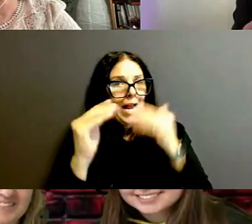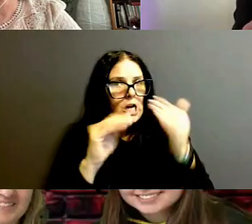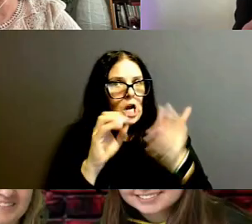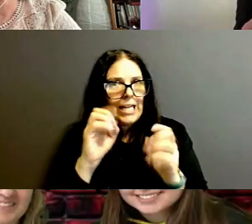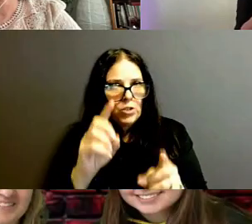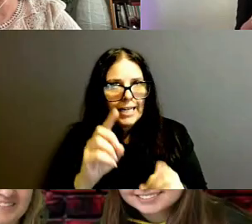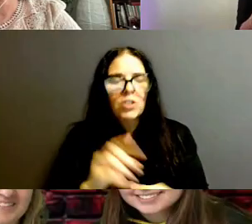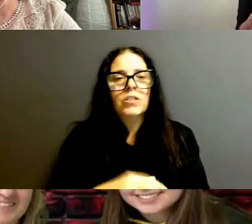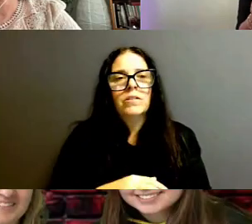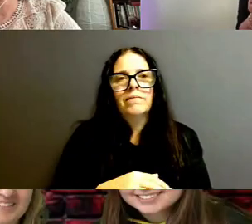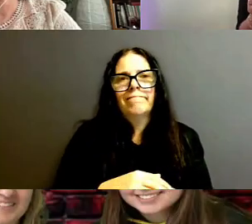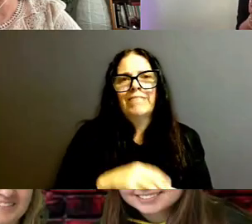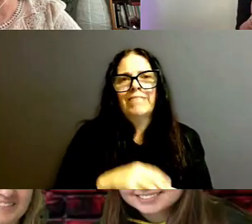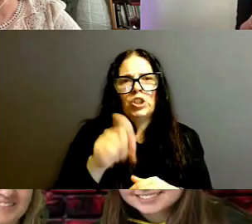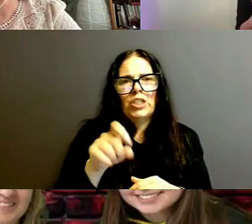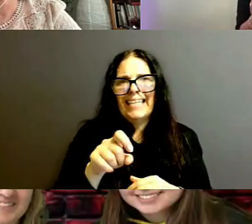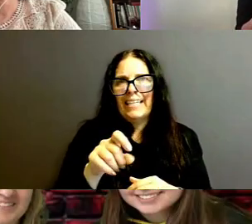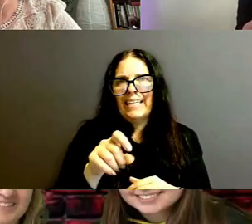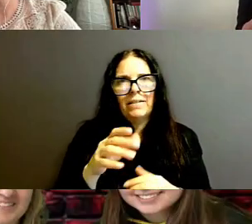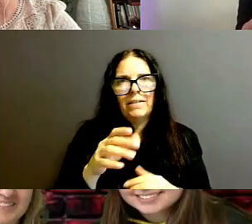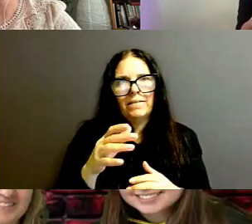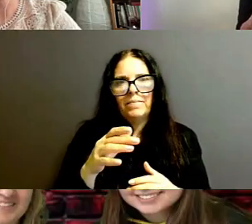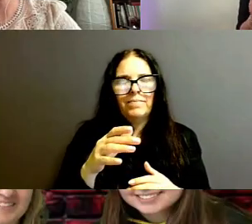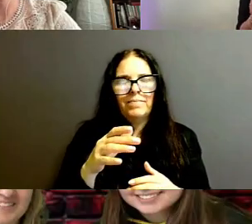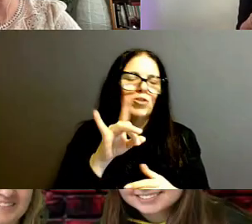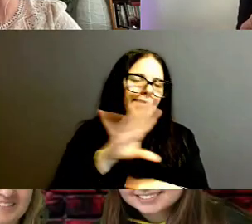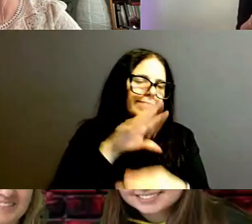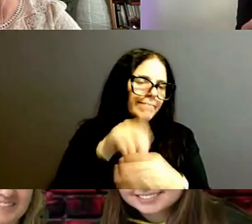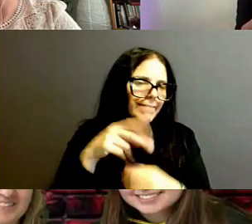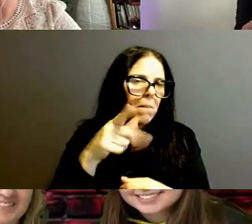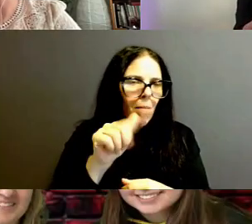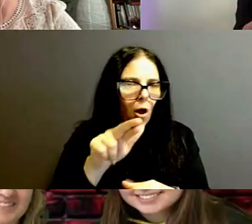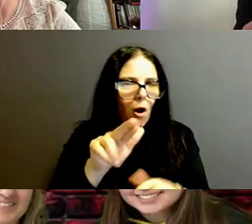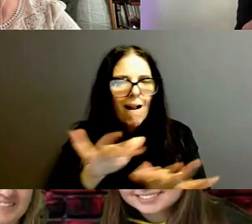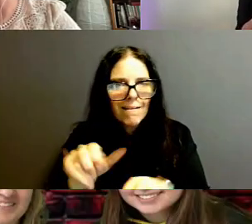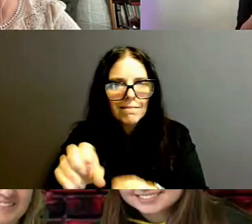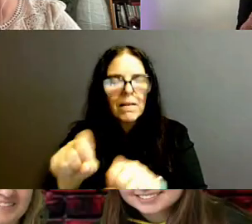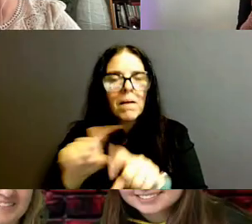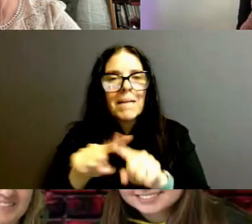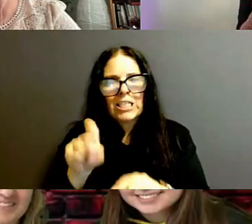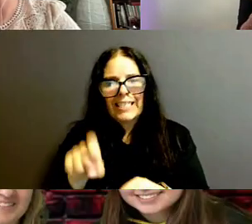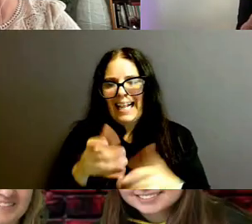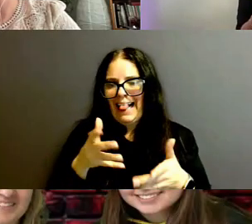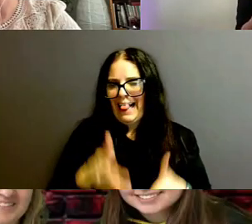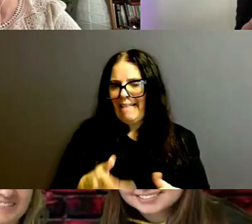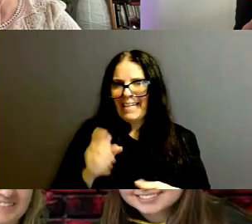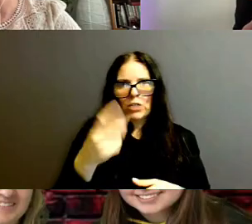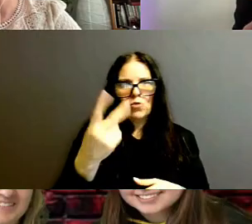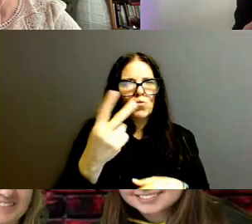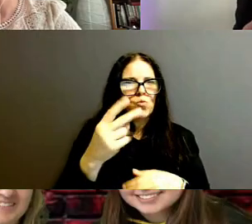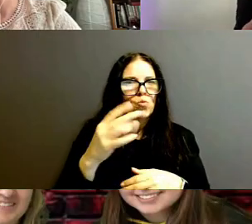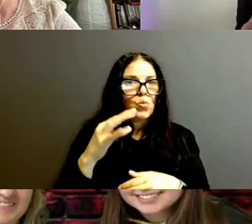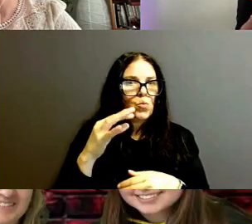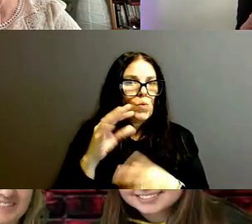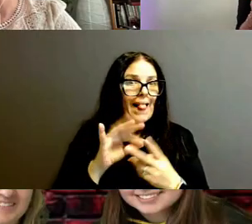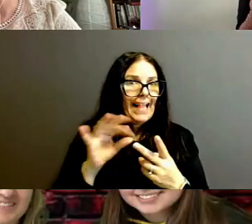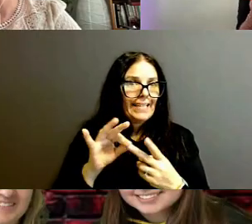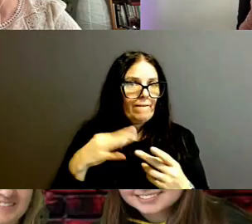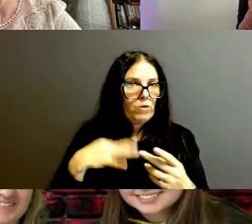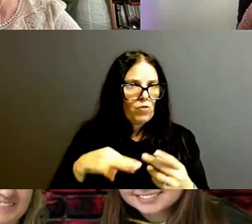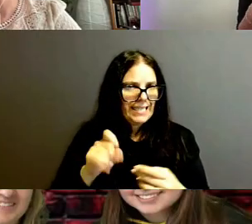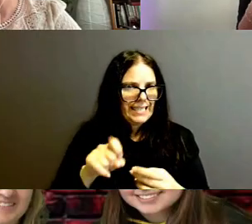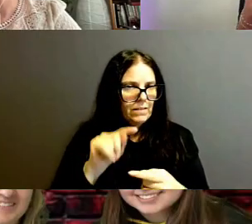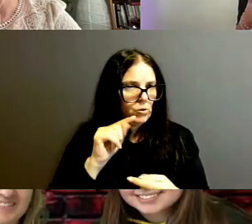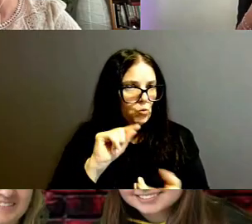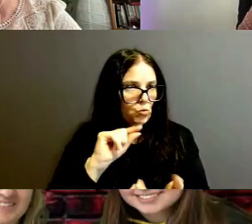needed she accessed PLAR and all that, but then she needed 2 final elective credits. And I